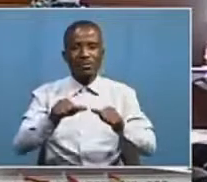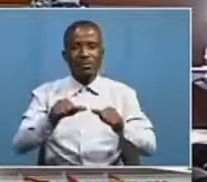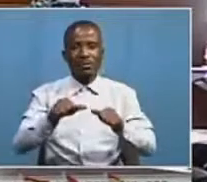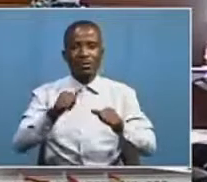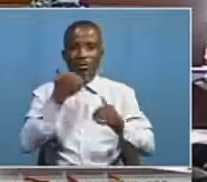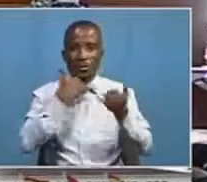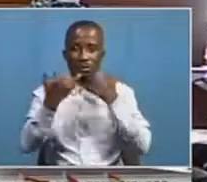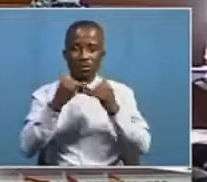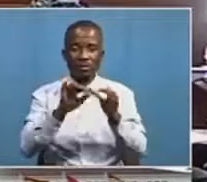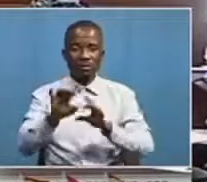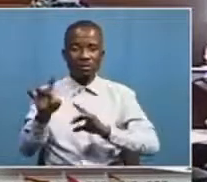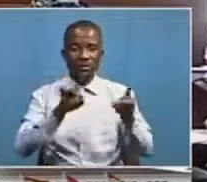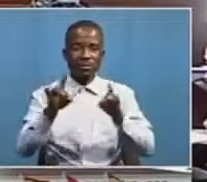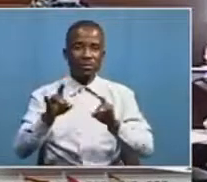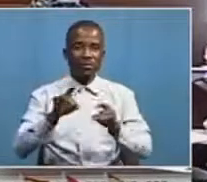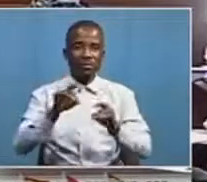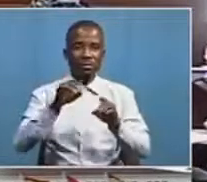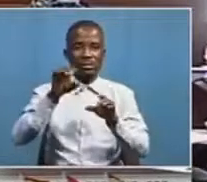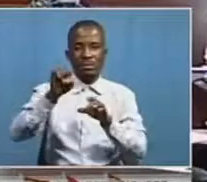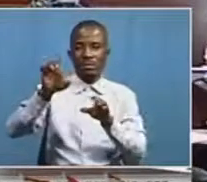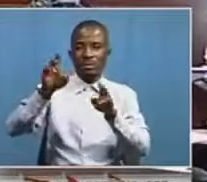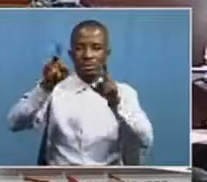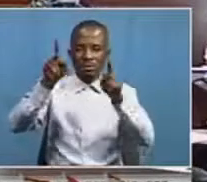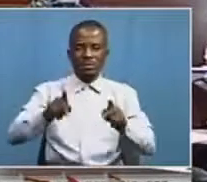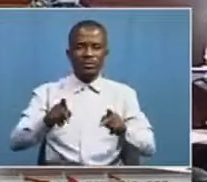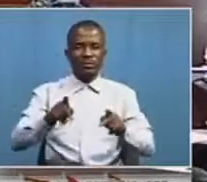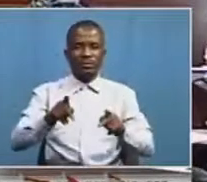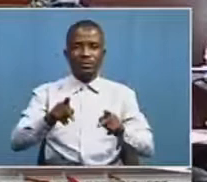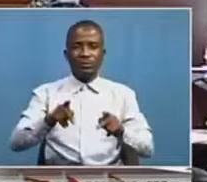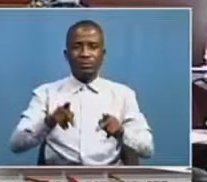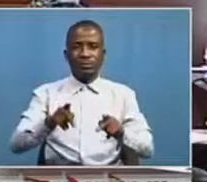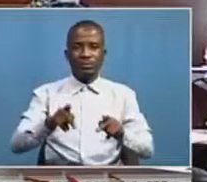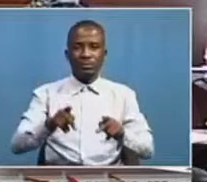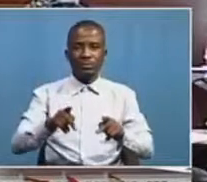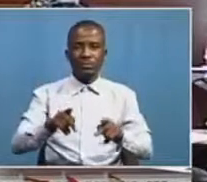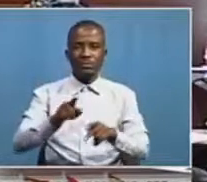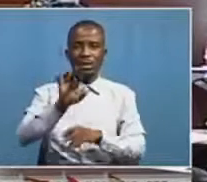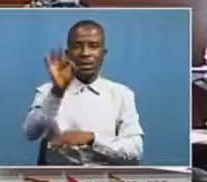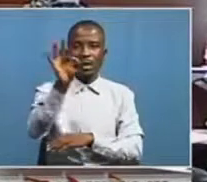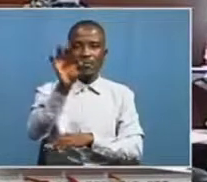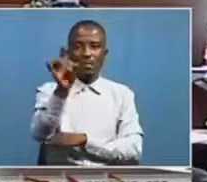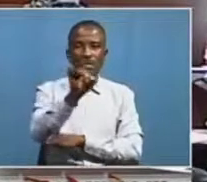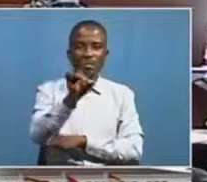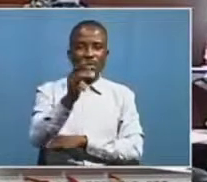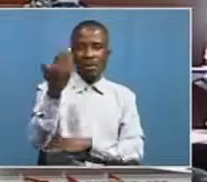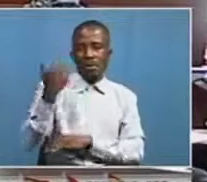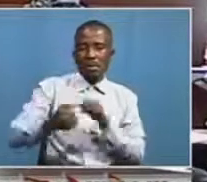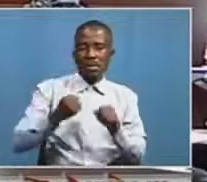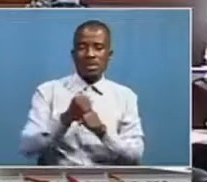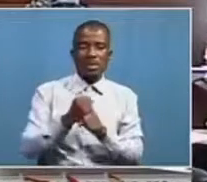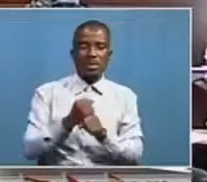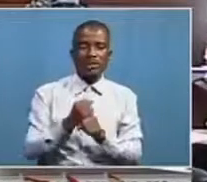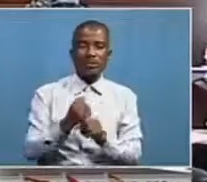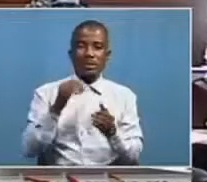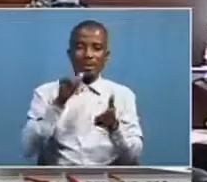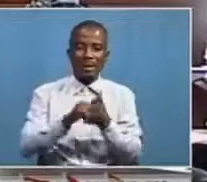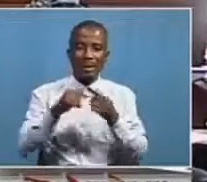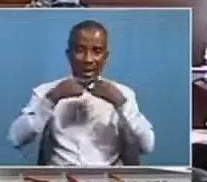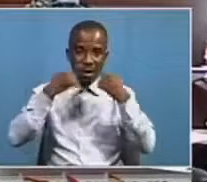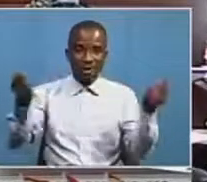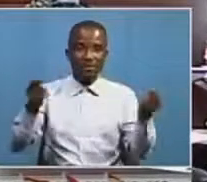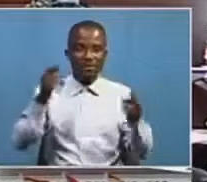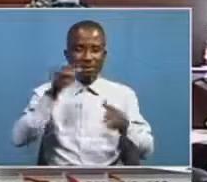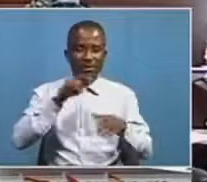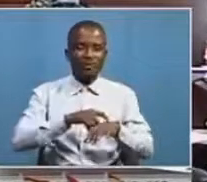in the declaration made by the chairperson of the first respondent on the 9th December 2020. In that declaration, which